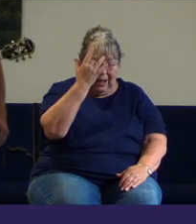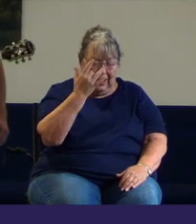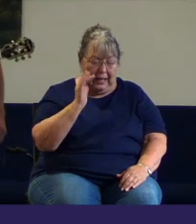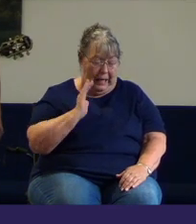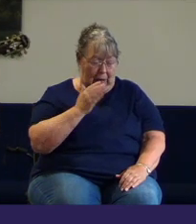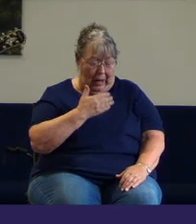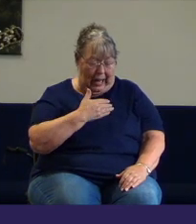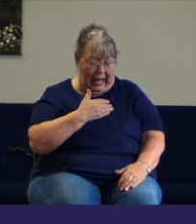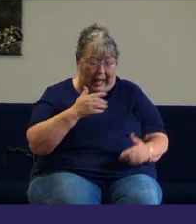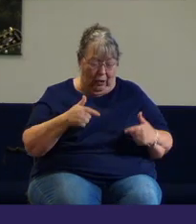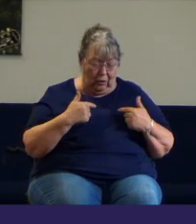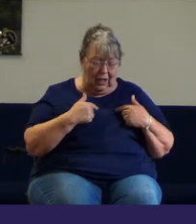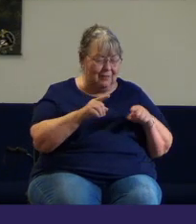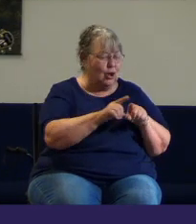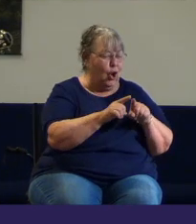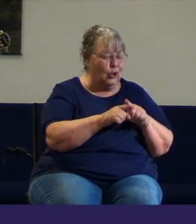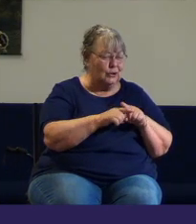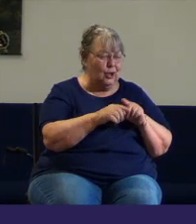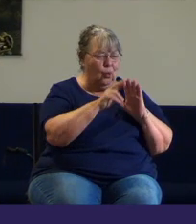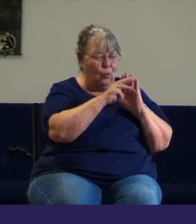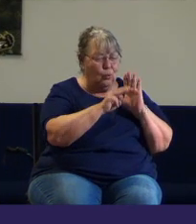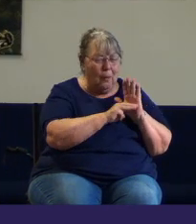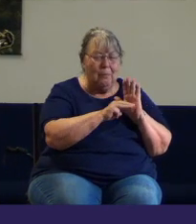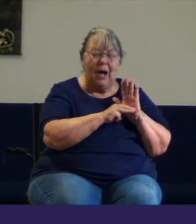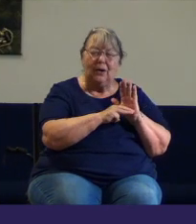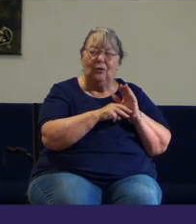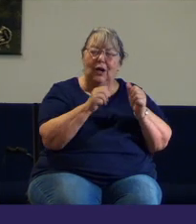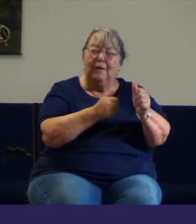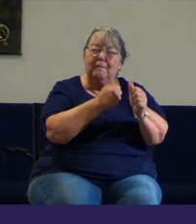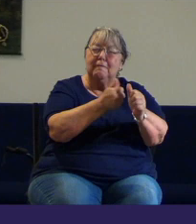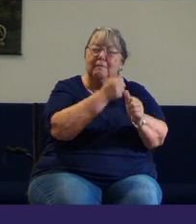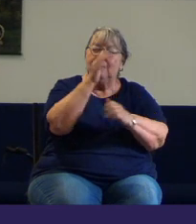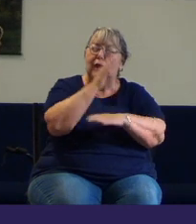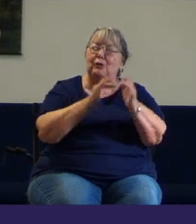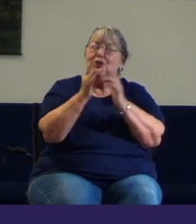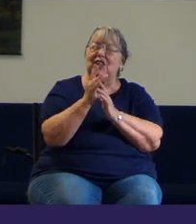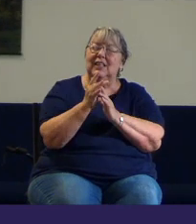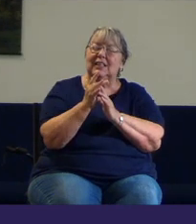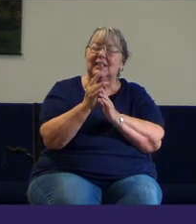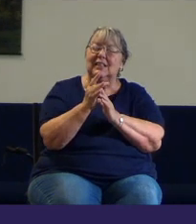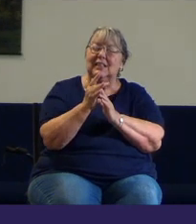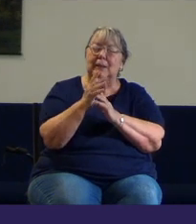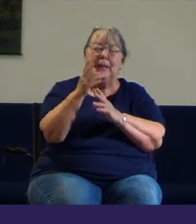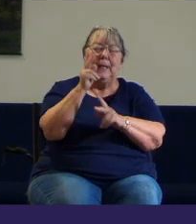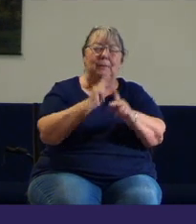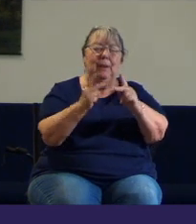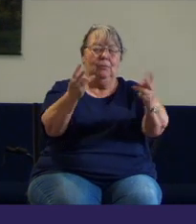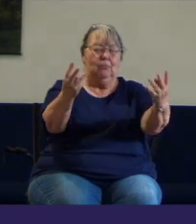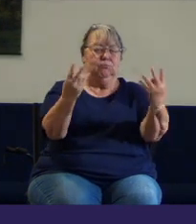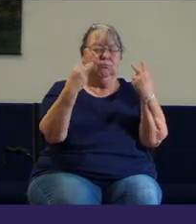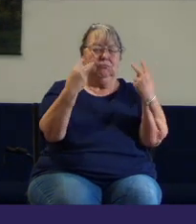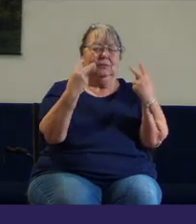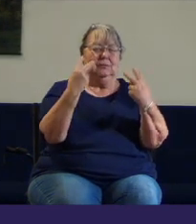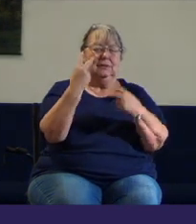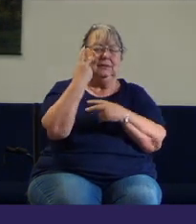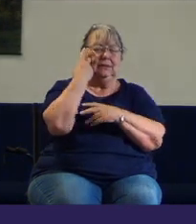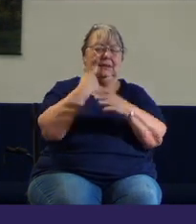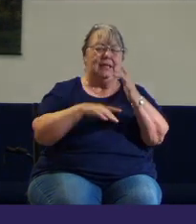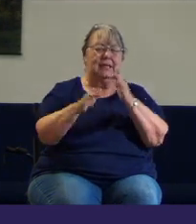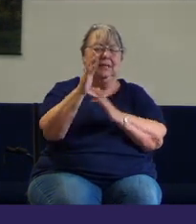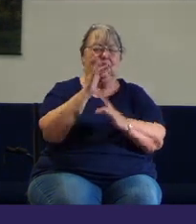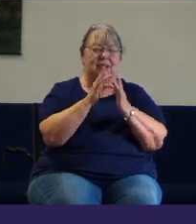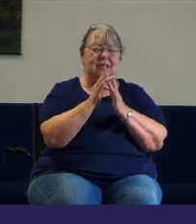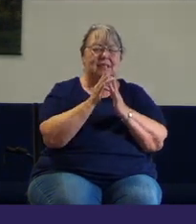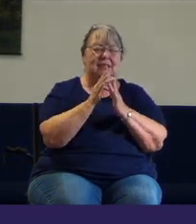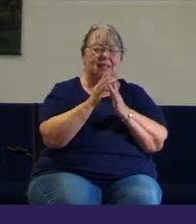a role model that follows Jesus. And when we're like Jesus, lives are changed. I stand with